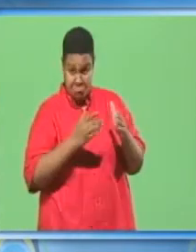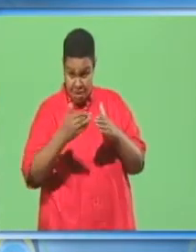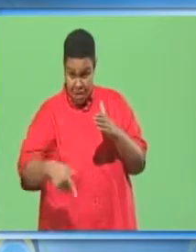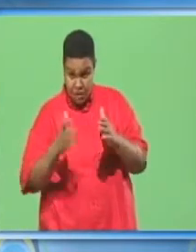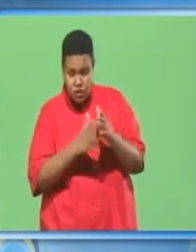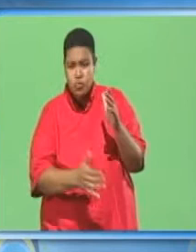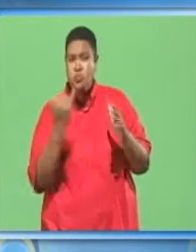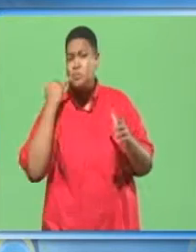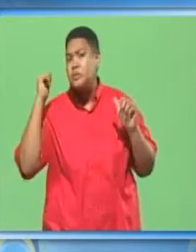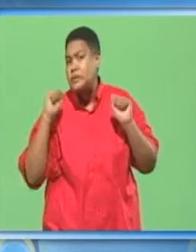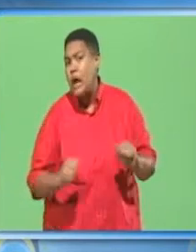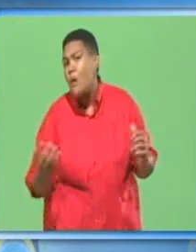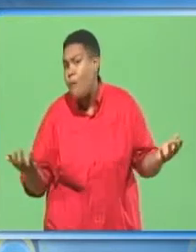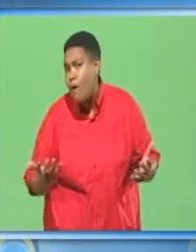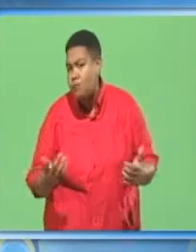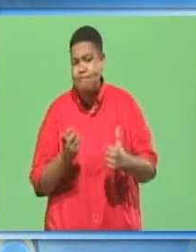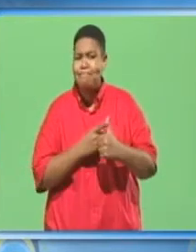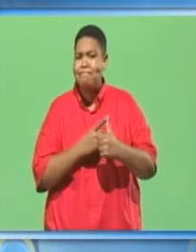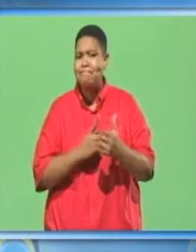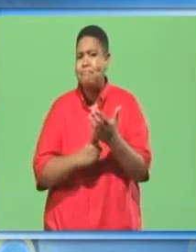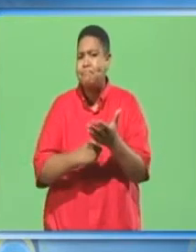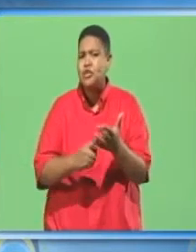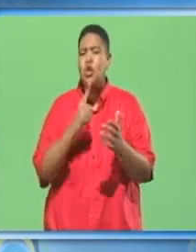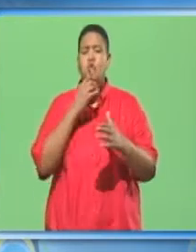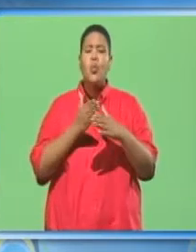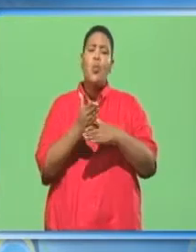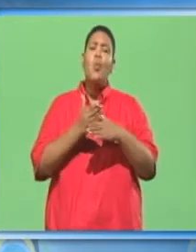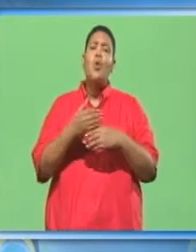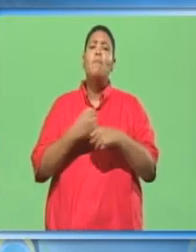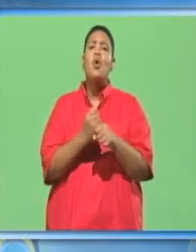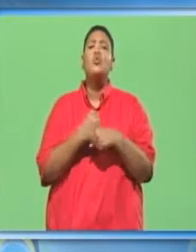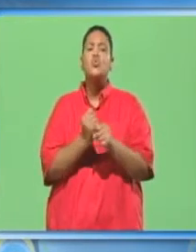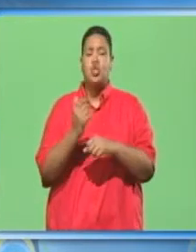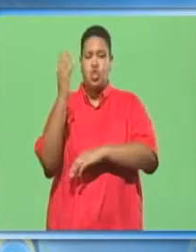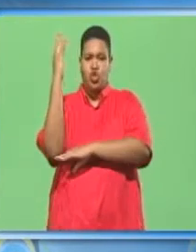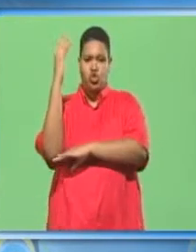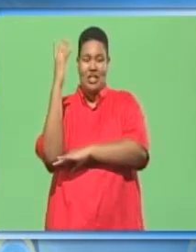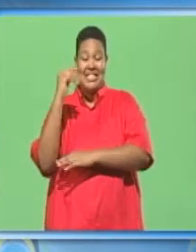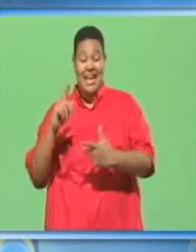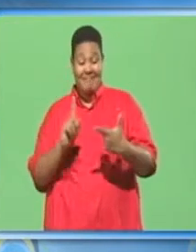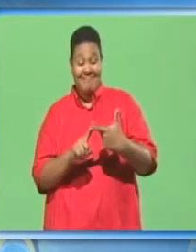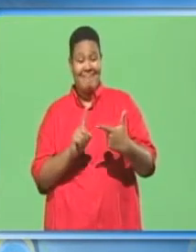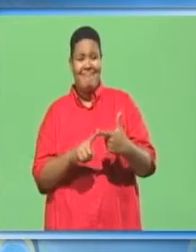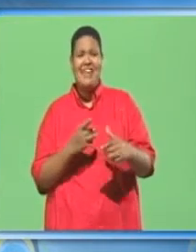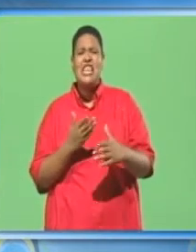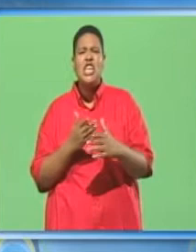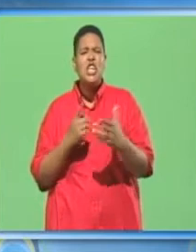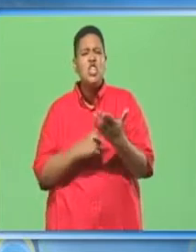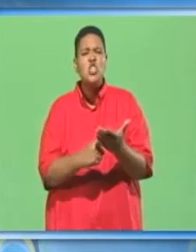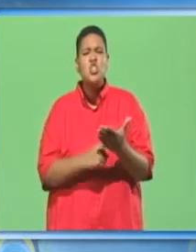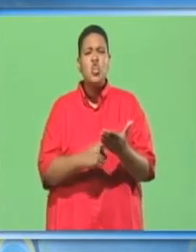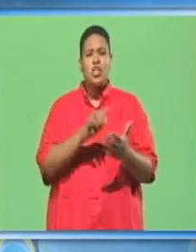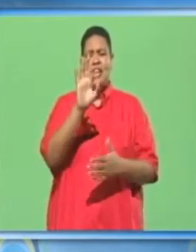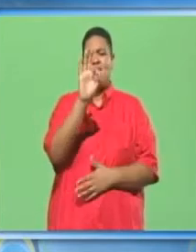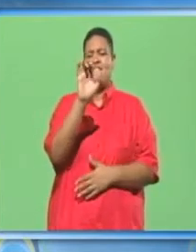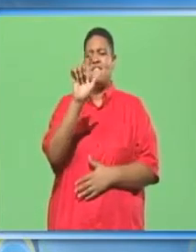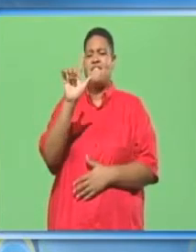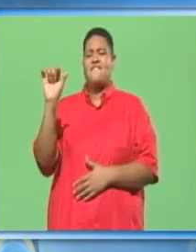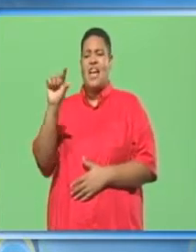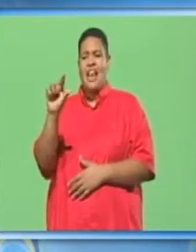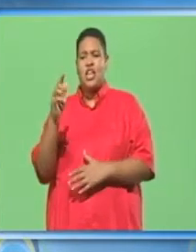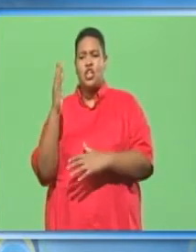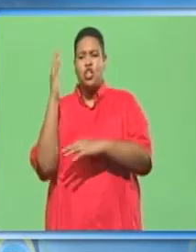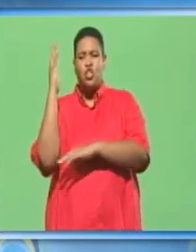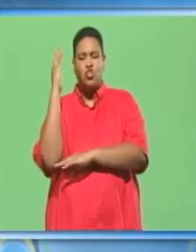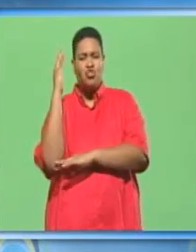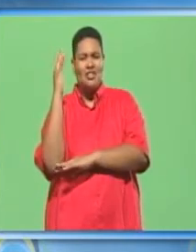you should be able to A. Discuss timber producing trees, and B. Discuss felling trees. What are